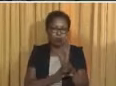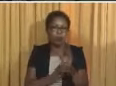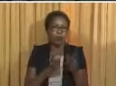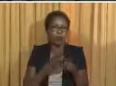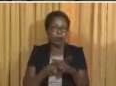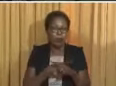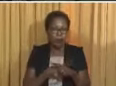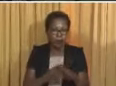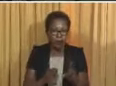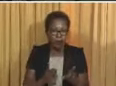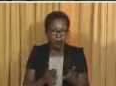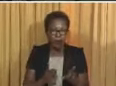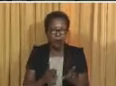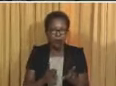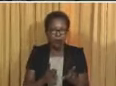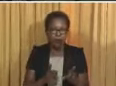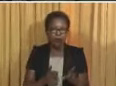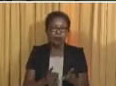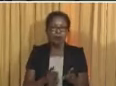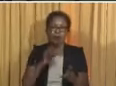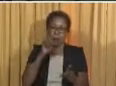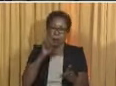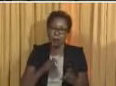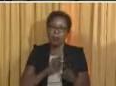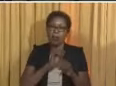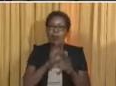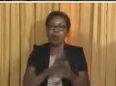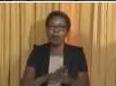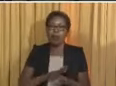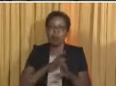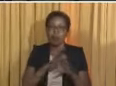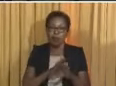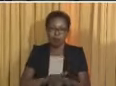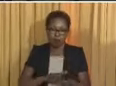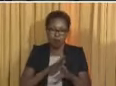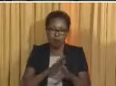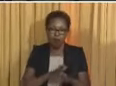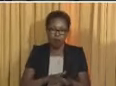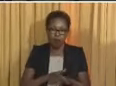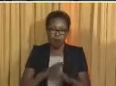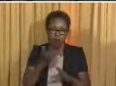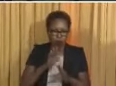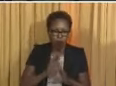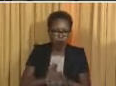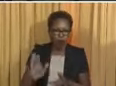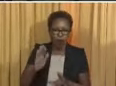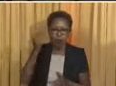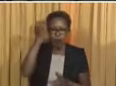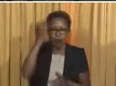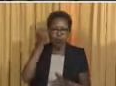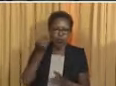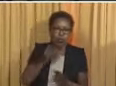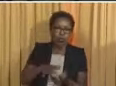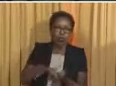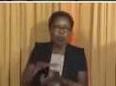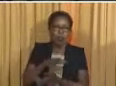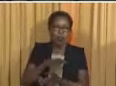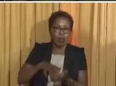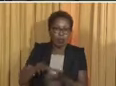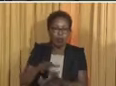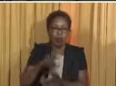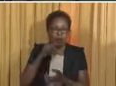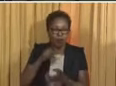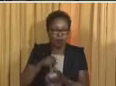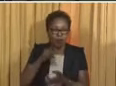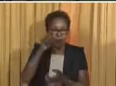but it must be cautious, though, so as to avoid judicial legislation. This court must